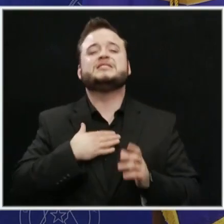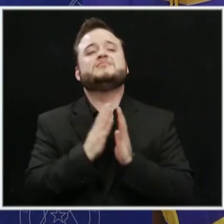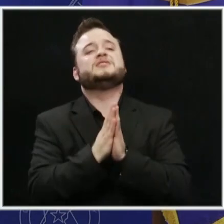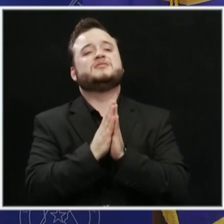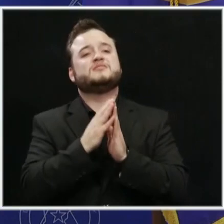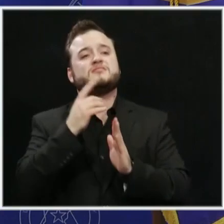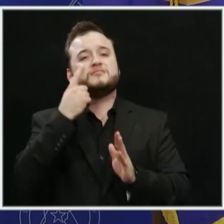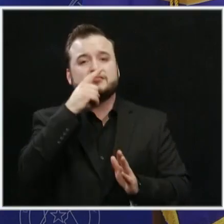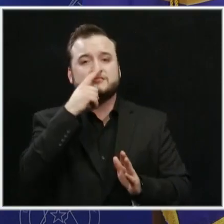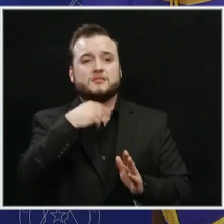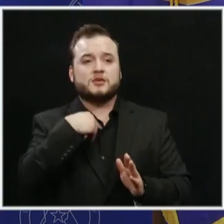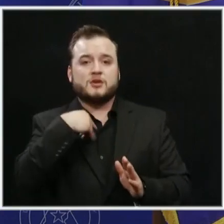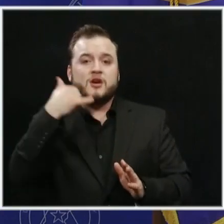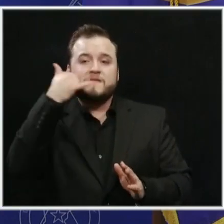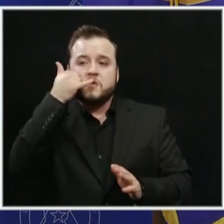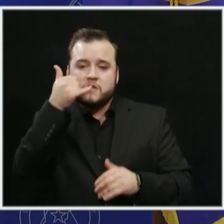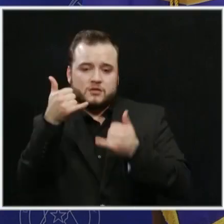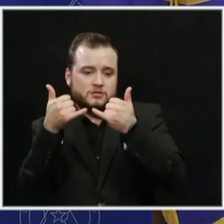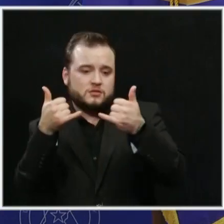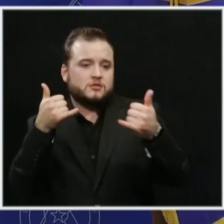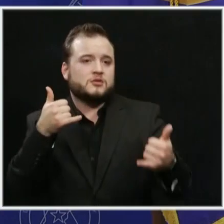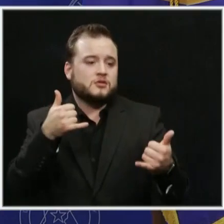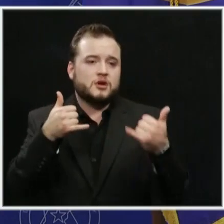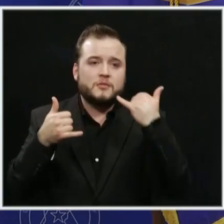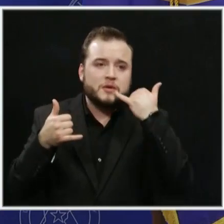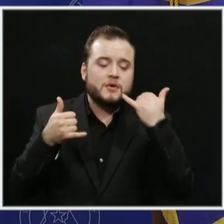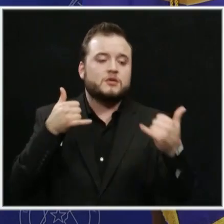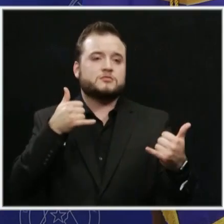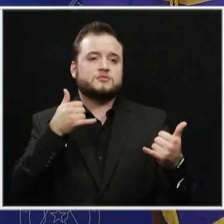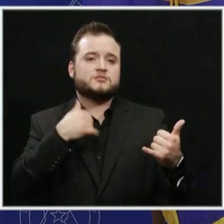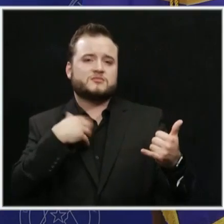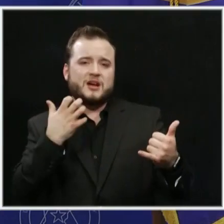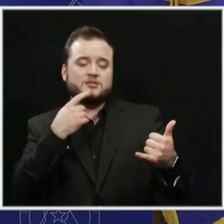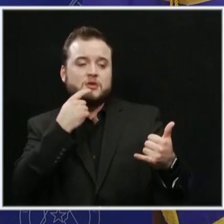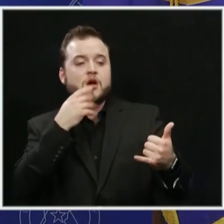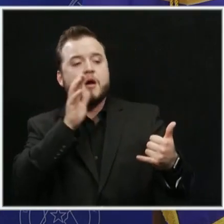their ear so we can tell them we love them.